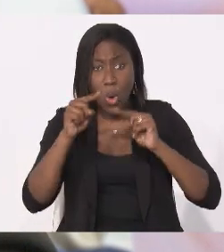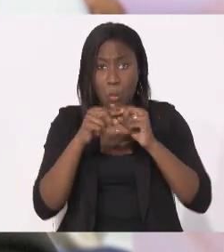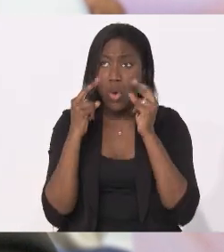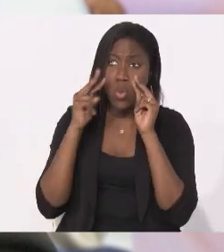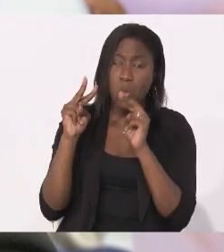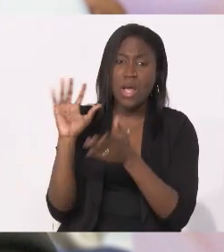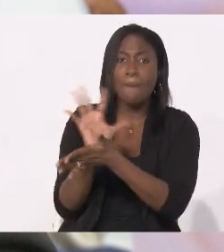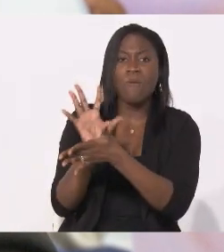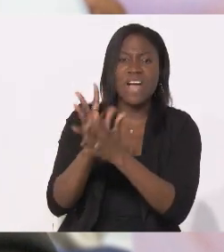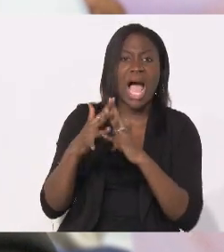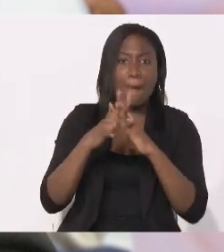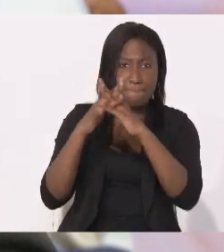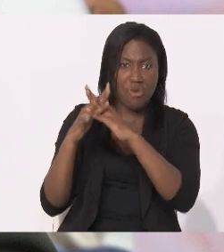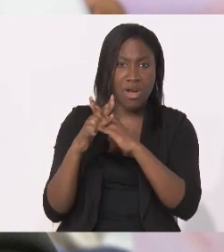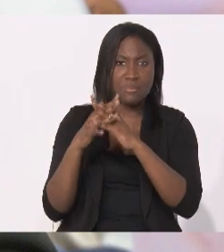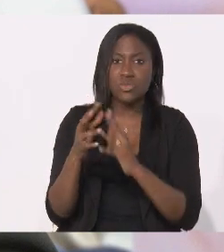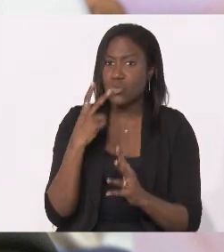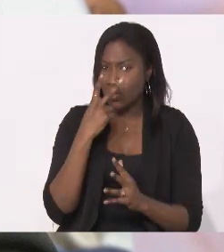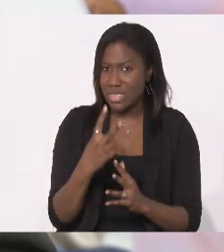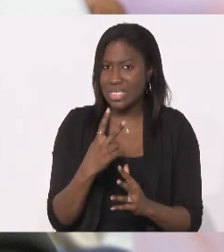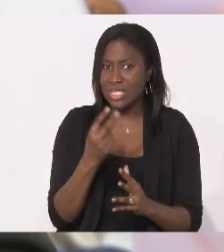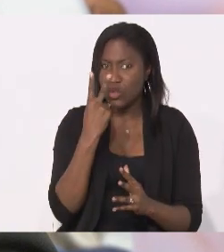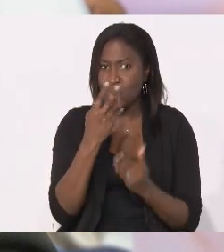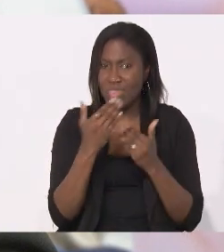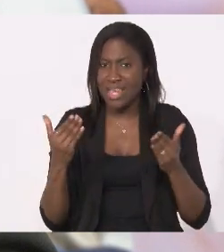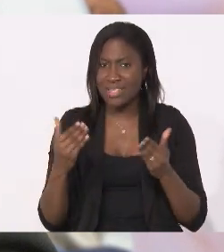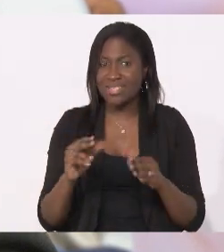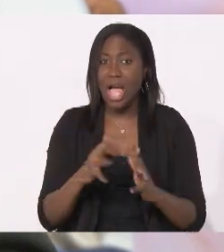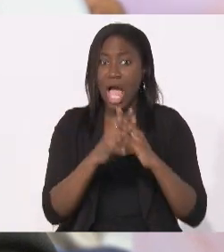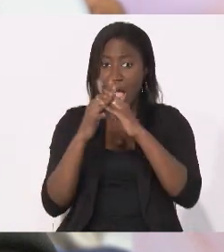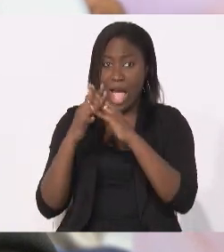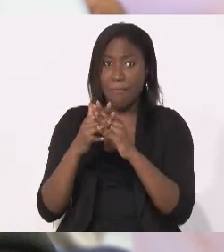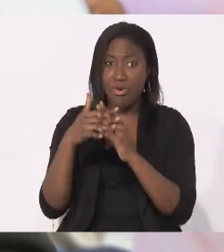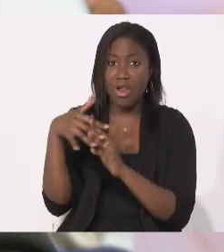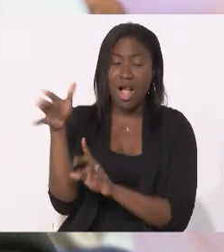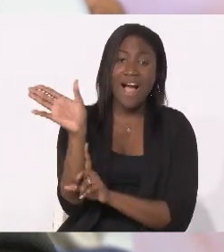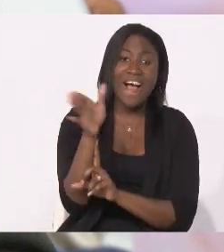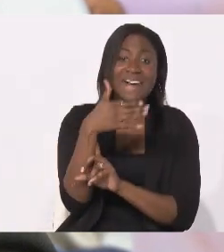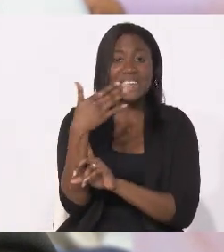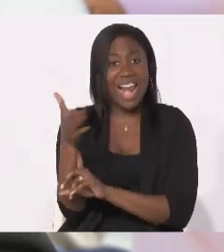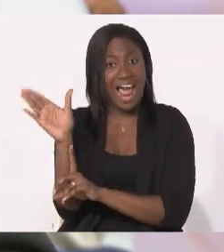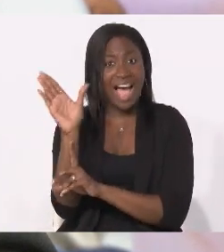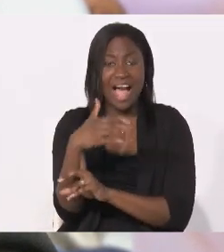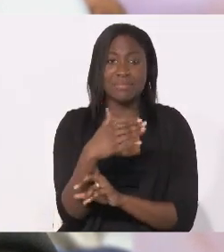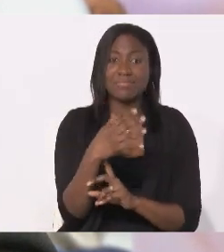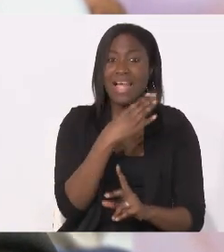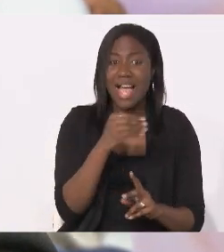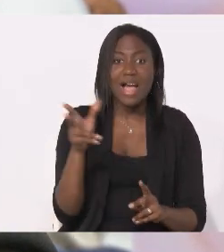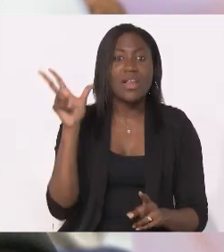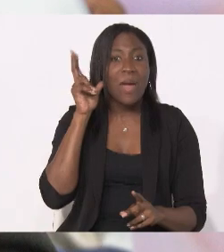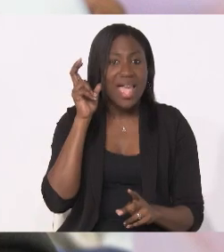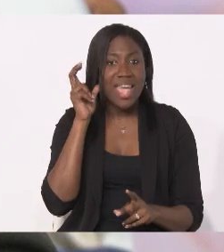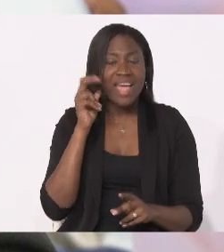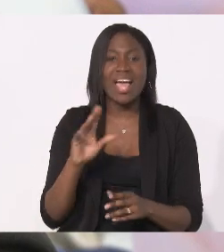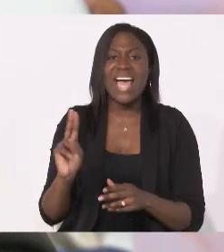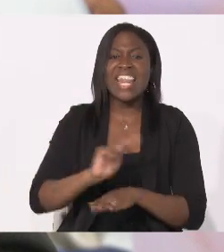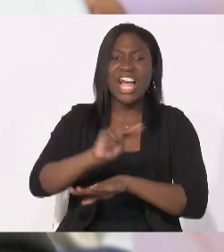that's a problem that we have, right? Because then they're not understanding an ad is 20 seconds of a feature